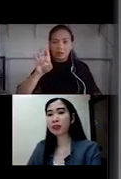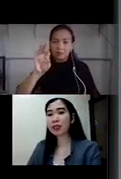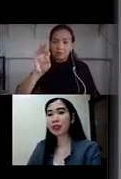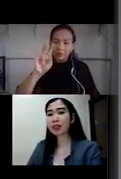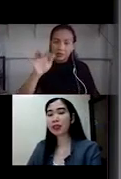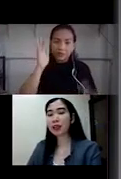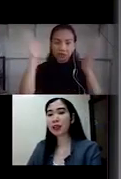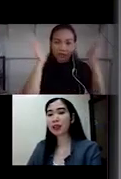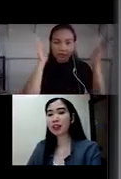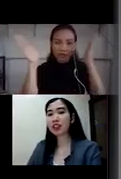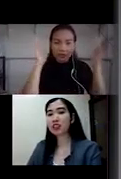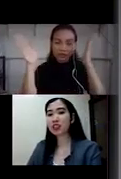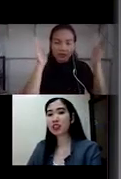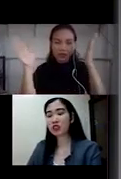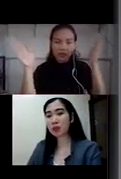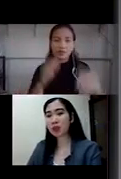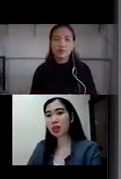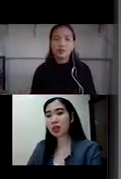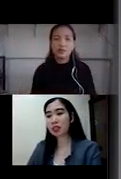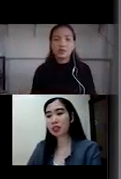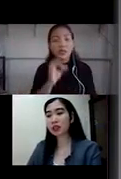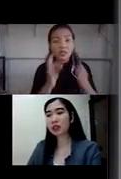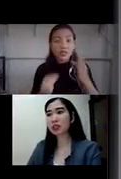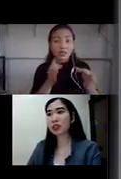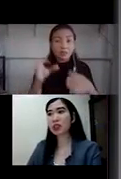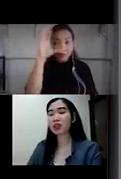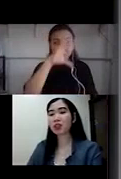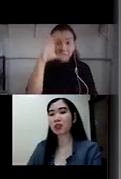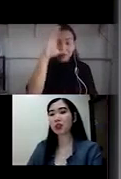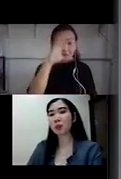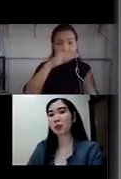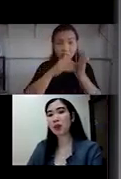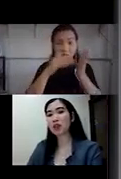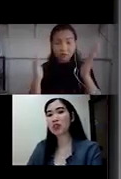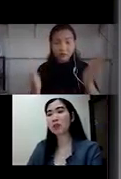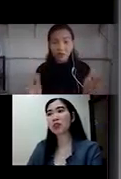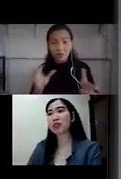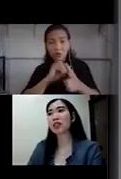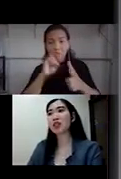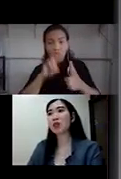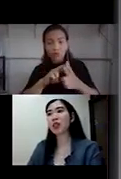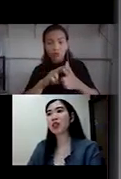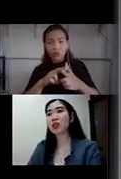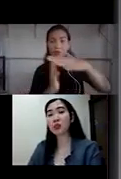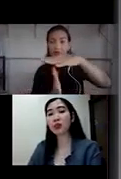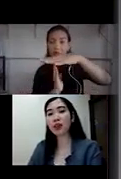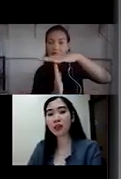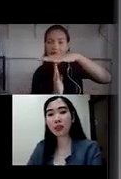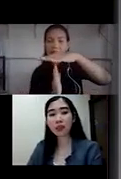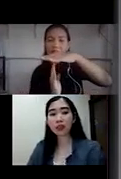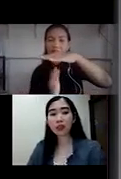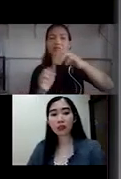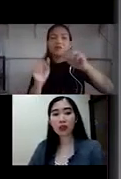pag nag-research yung mga student natin or yung mga customers natin, we can use